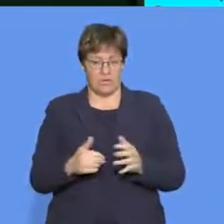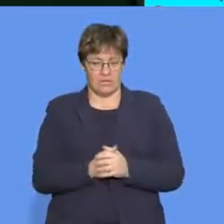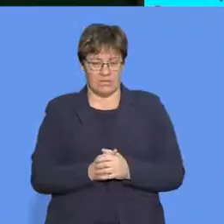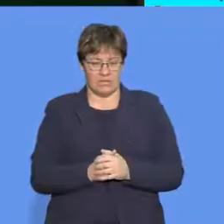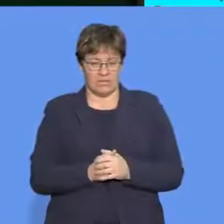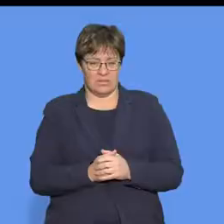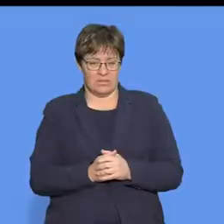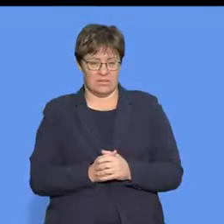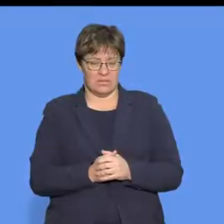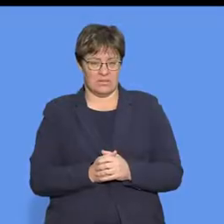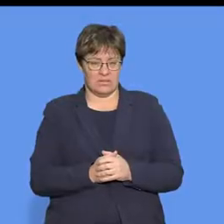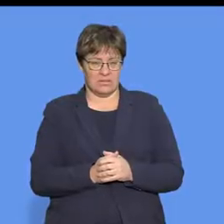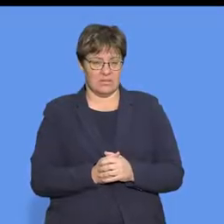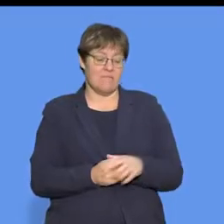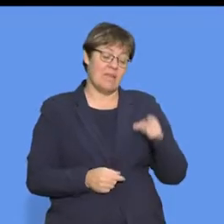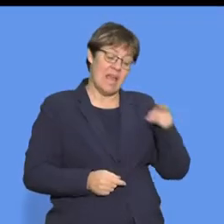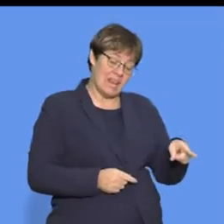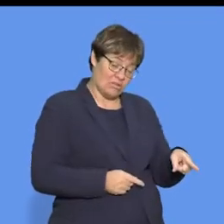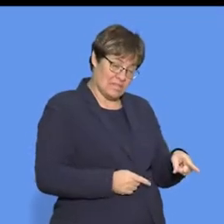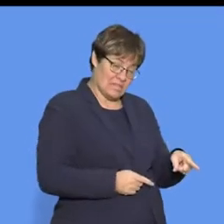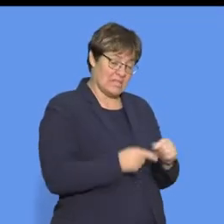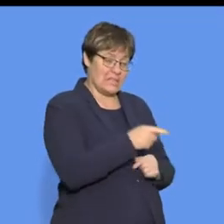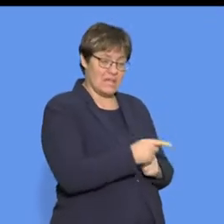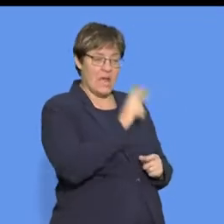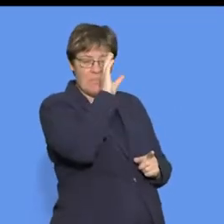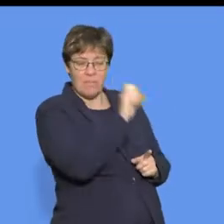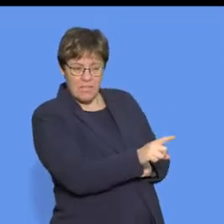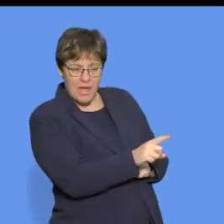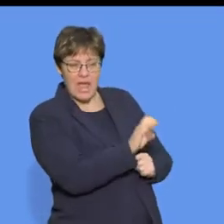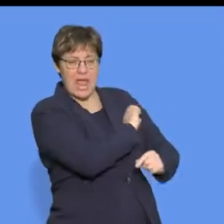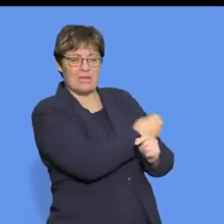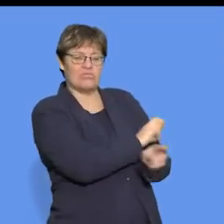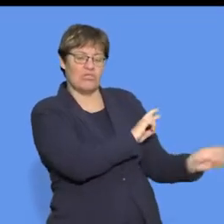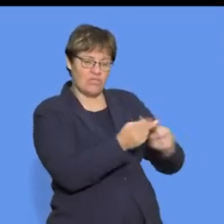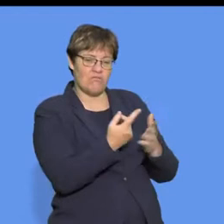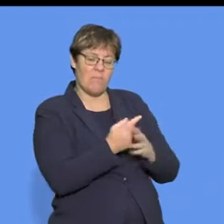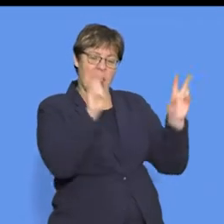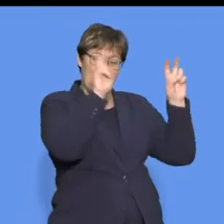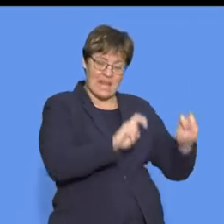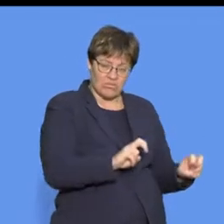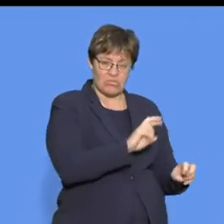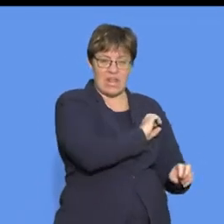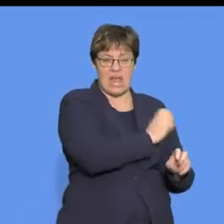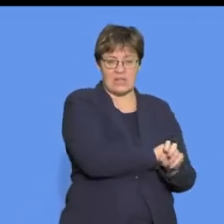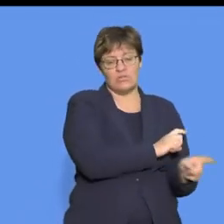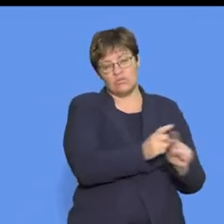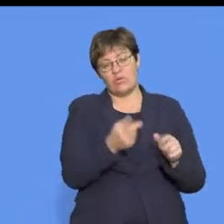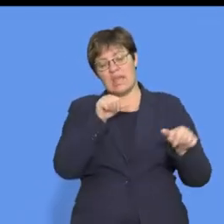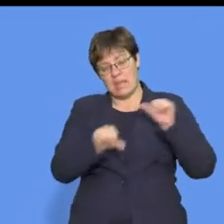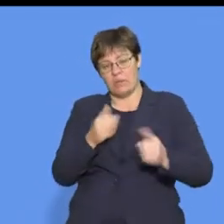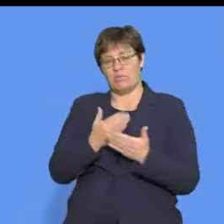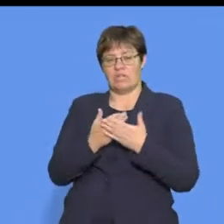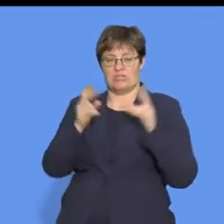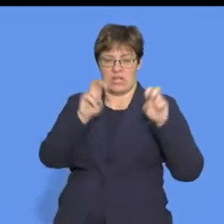see how it works. If you go to the electrolytic cell, recognize that energy transfers from electrical energy